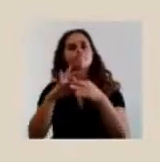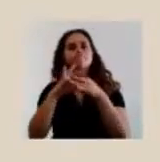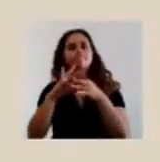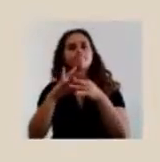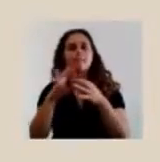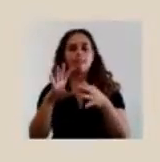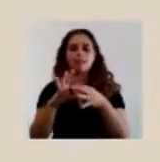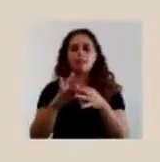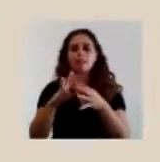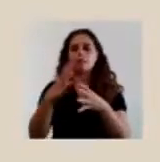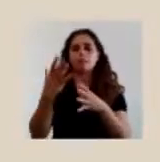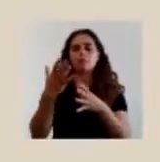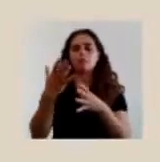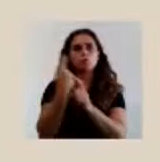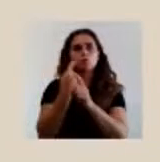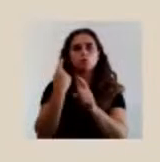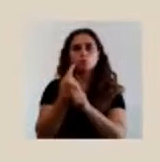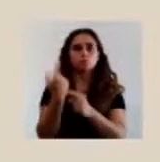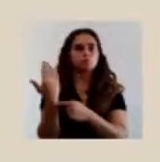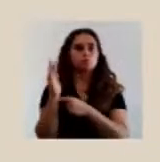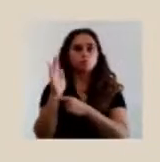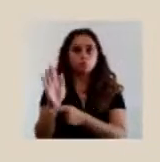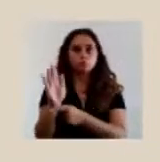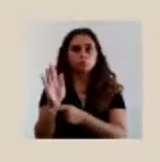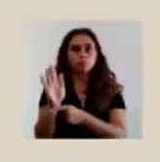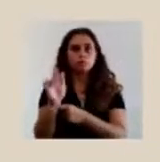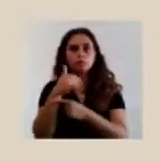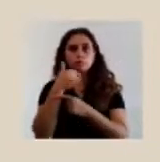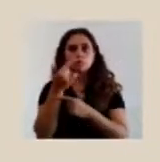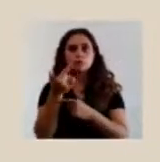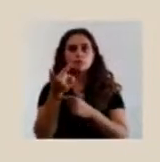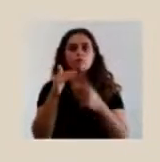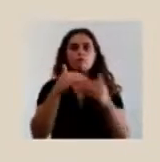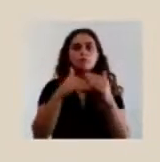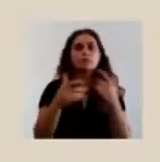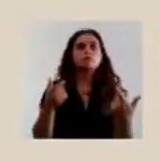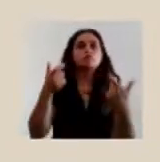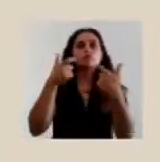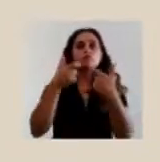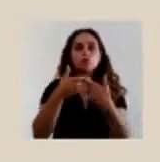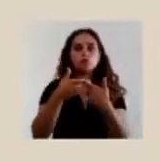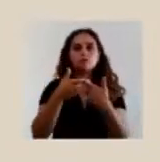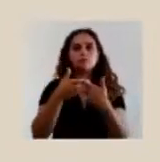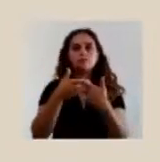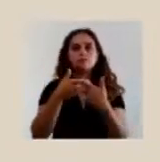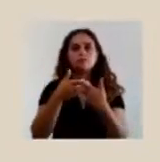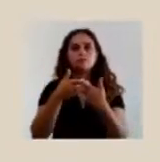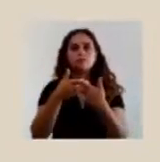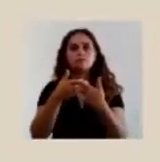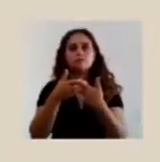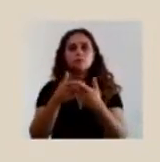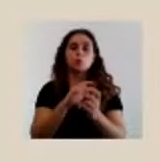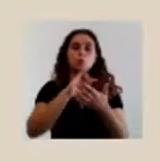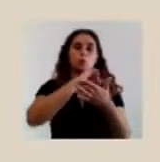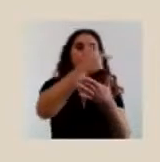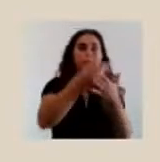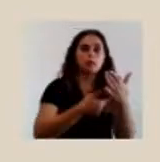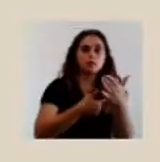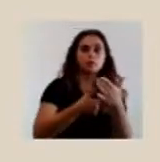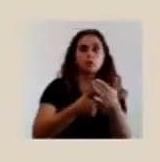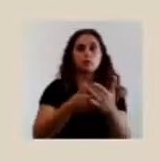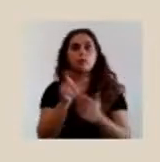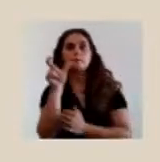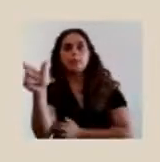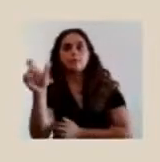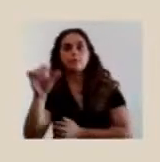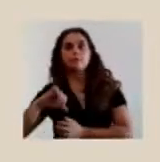texts and their meaning. In the example case, making the association between the text and the word